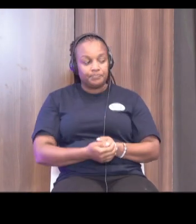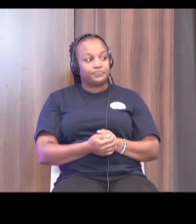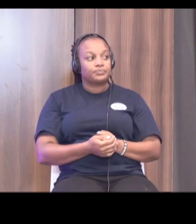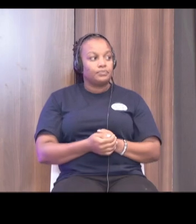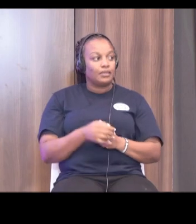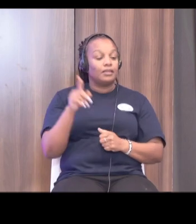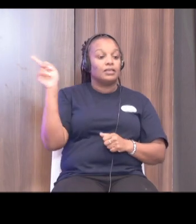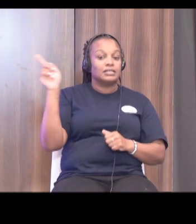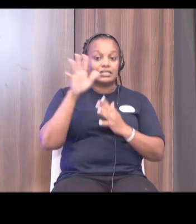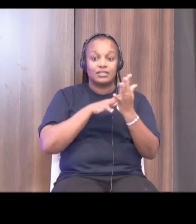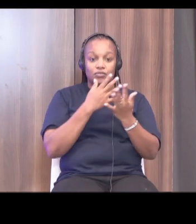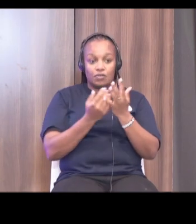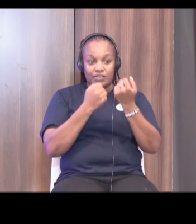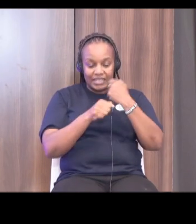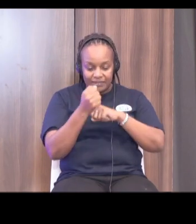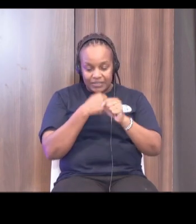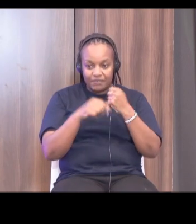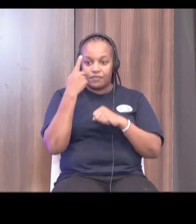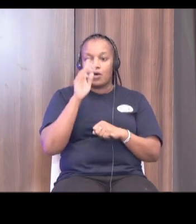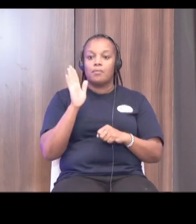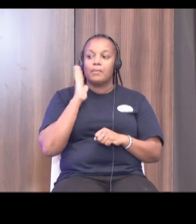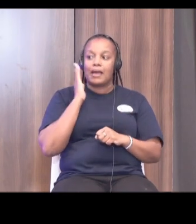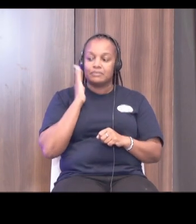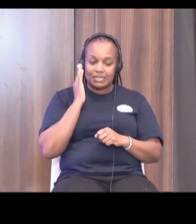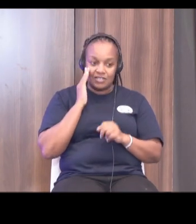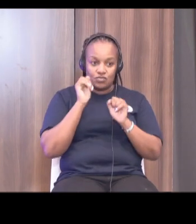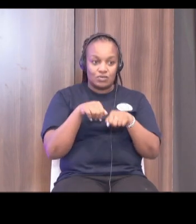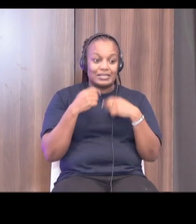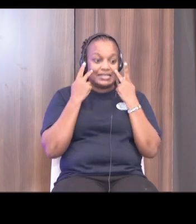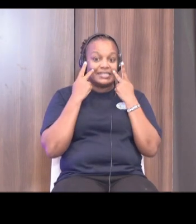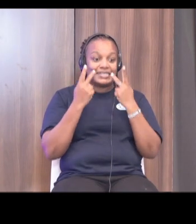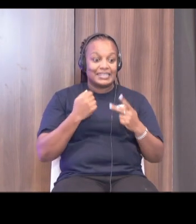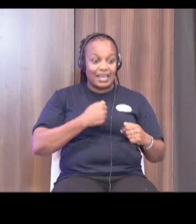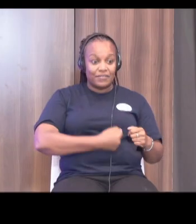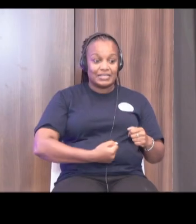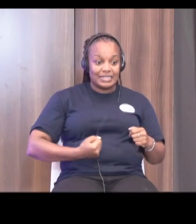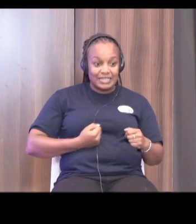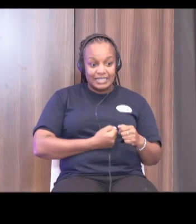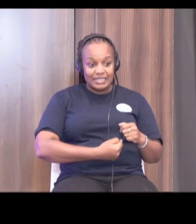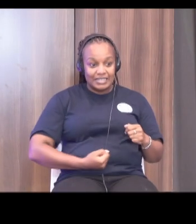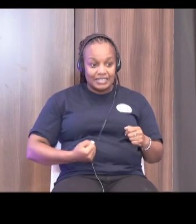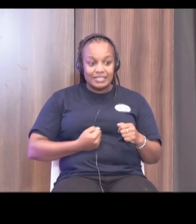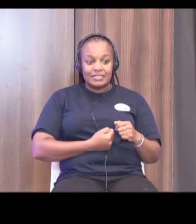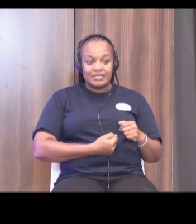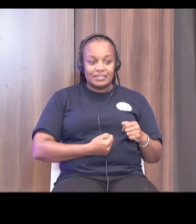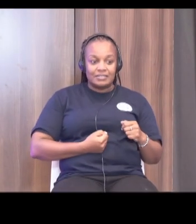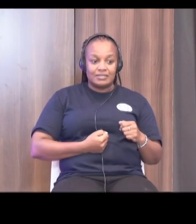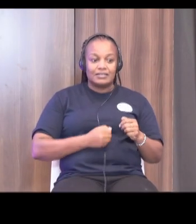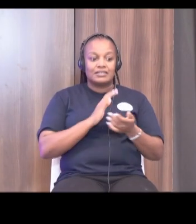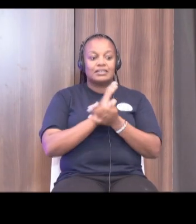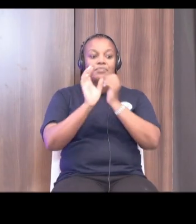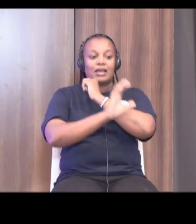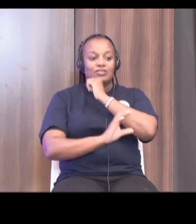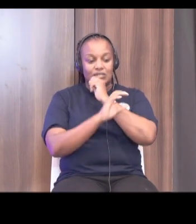is our schedule of activities for the moms. You can see they have a screening visit zero. Not all countries do that at